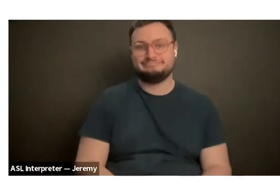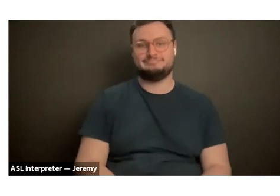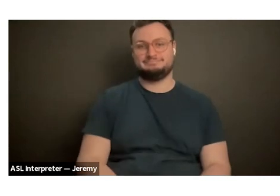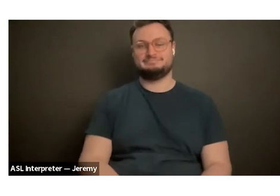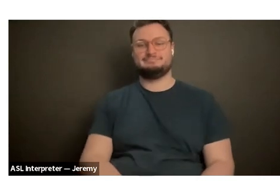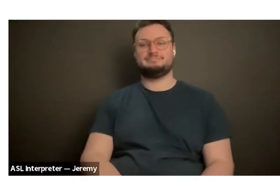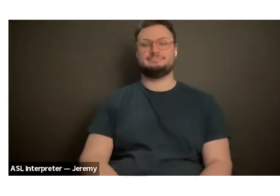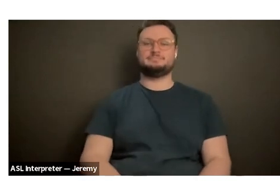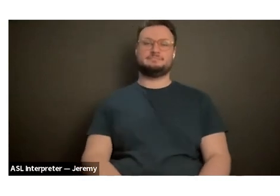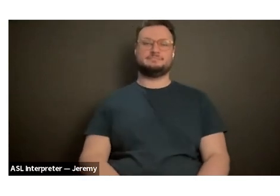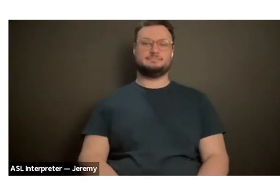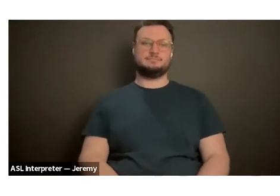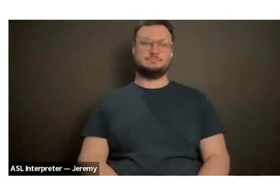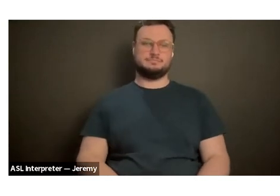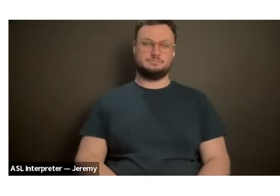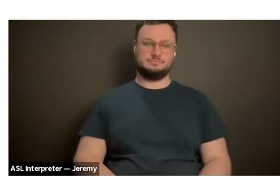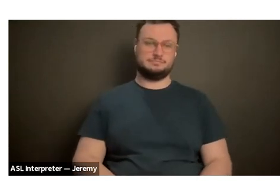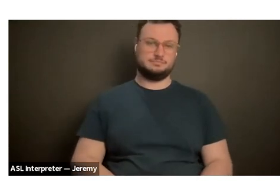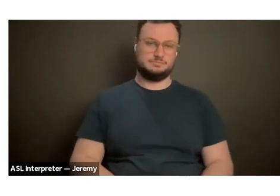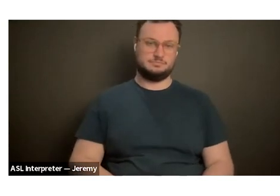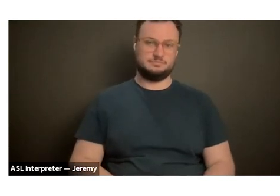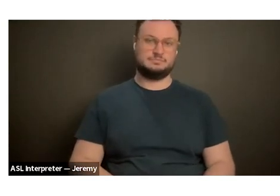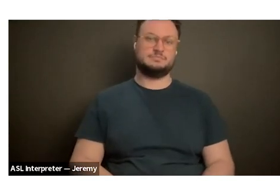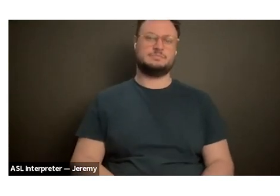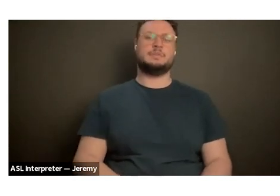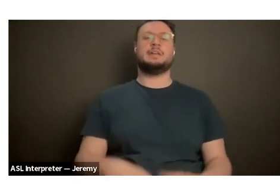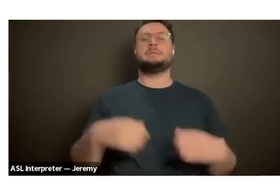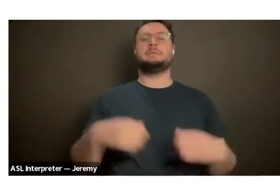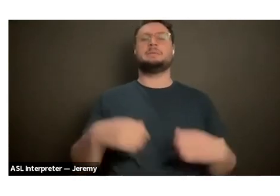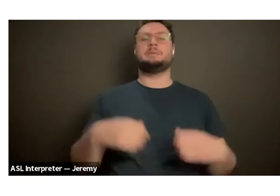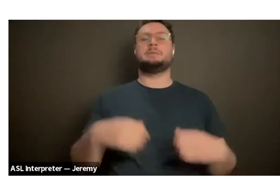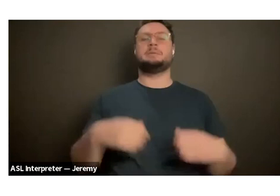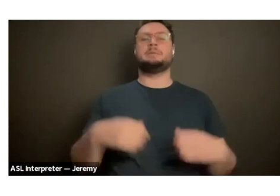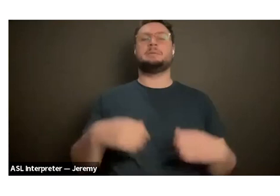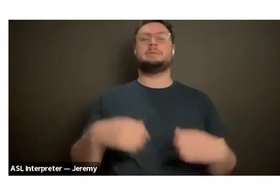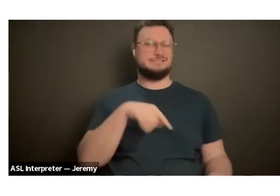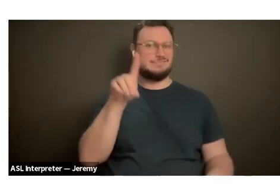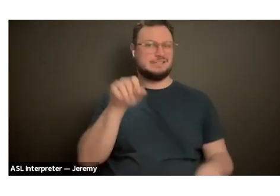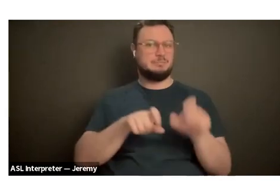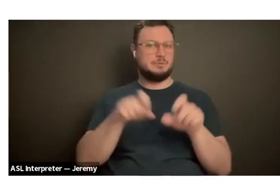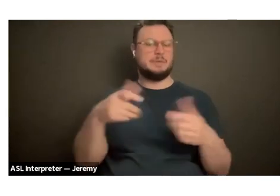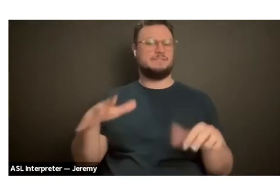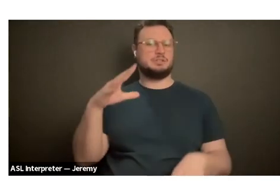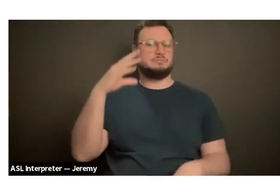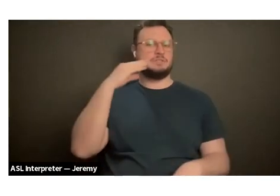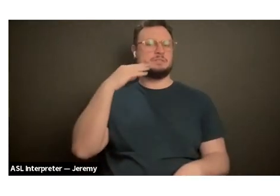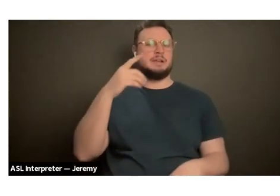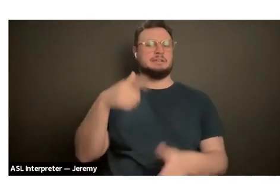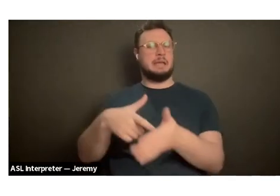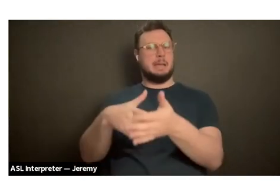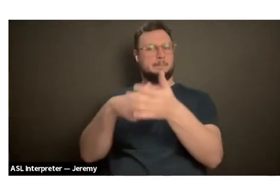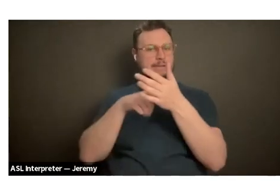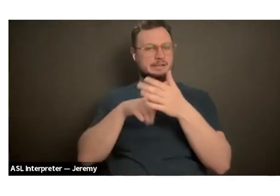Many of us have experience of regulatory access where there is no intimacy, just a stoic